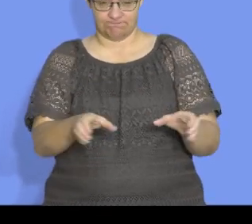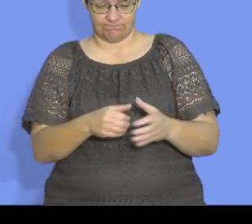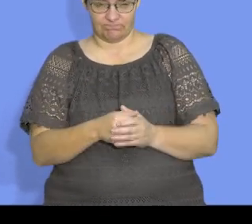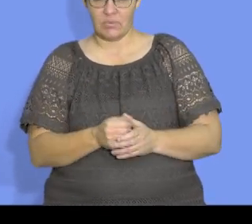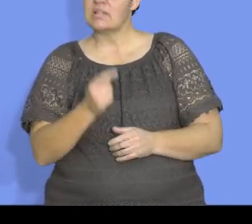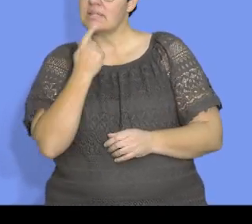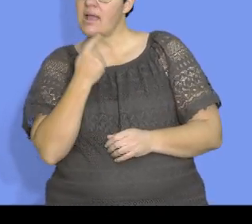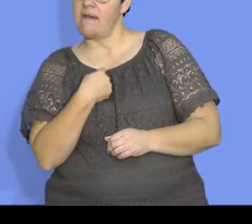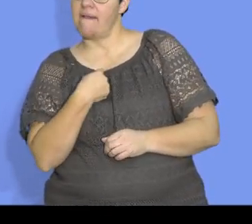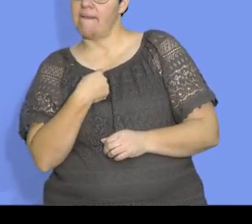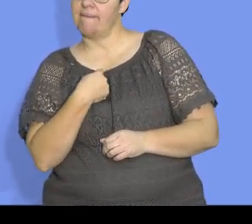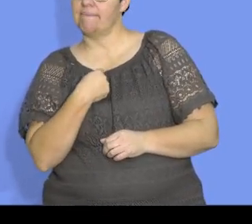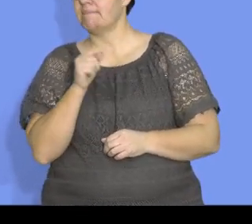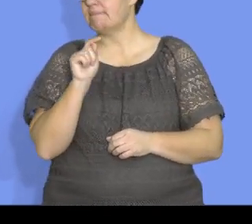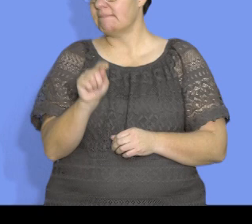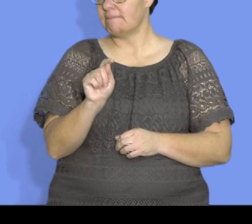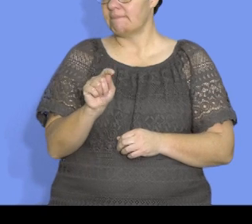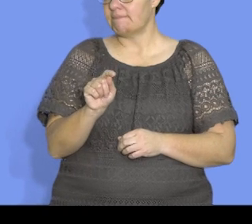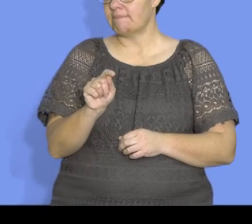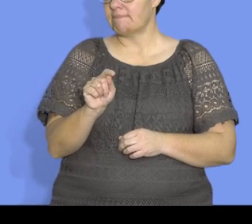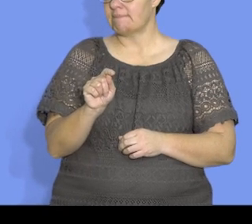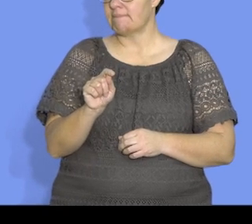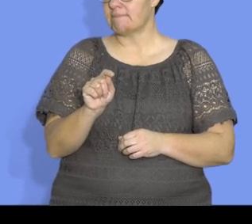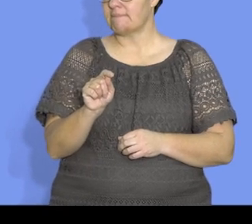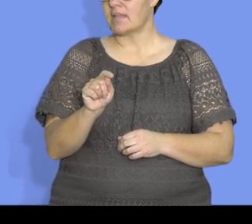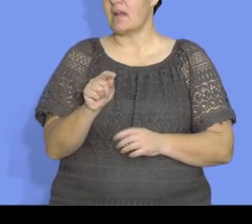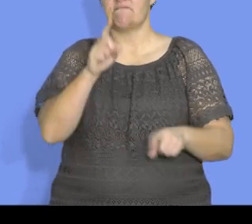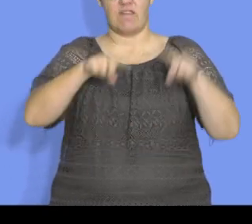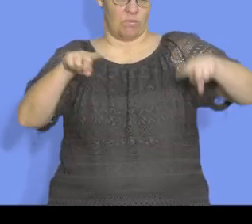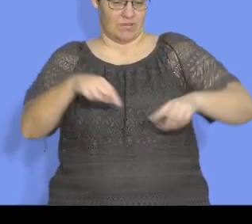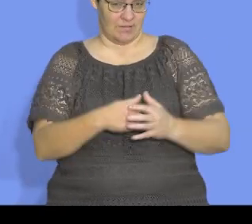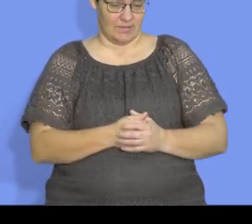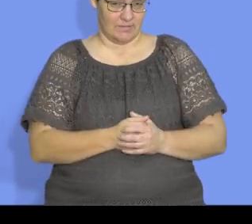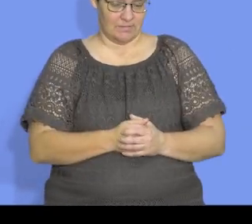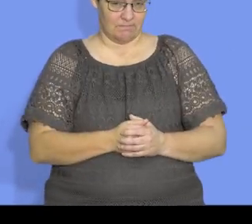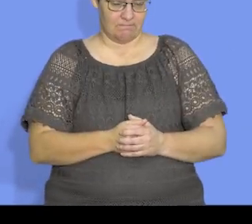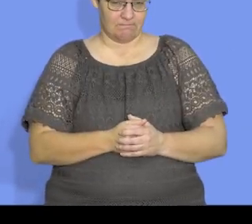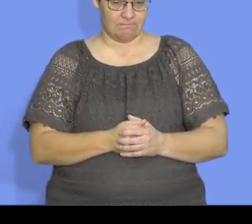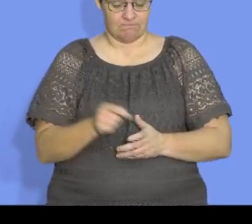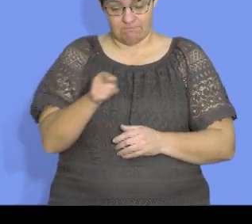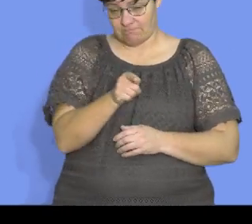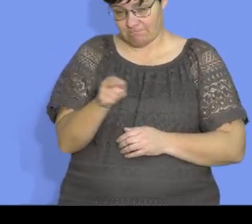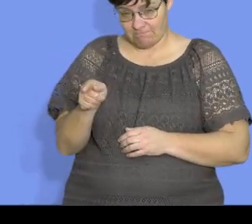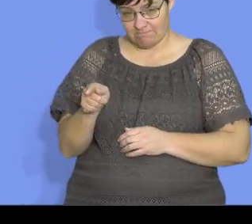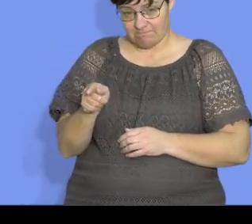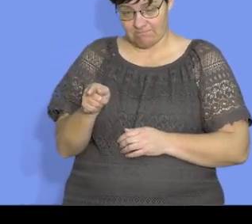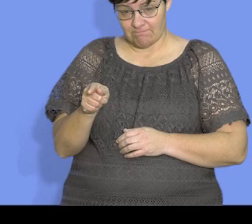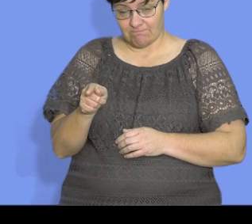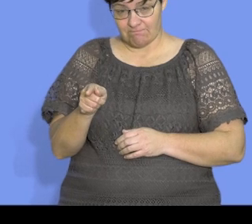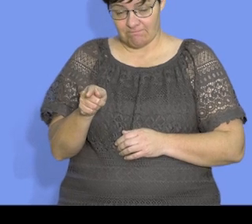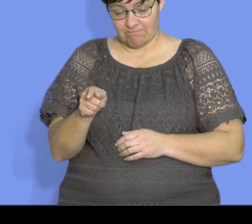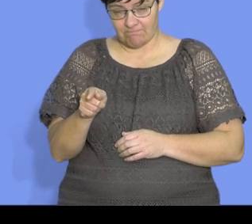those two and say, let's make them a variable. Let's make those in fact,